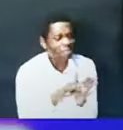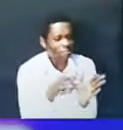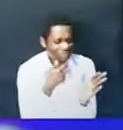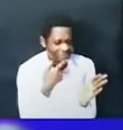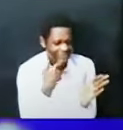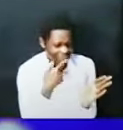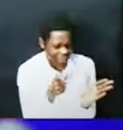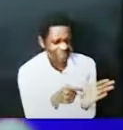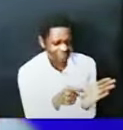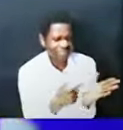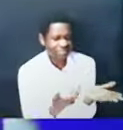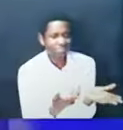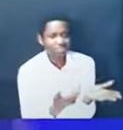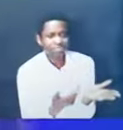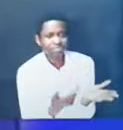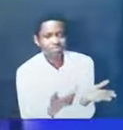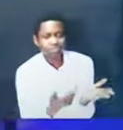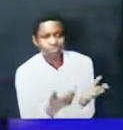Galatians